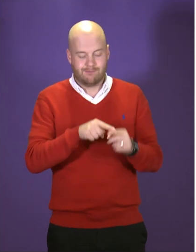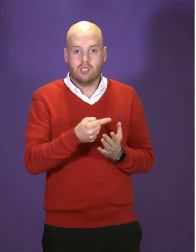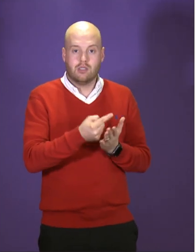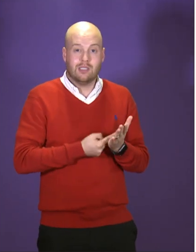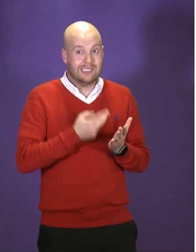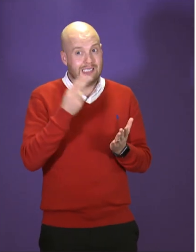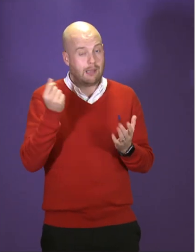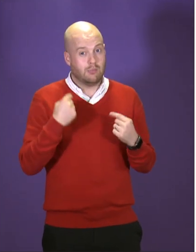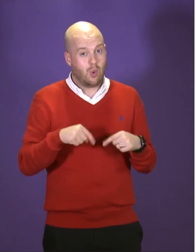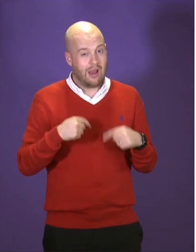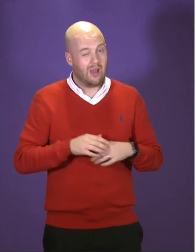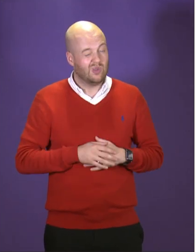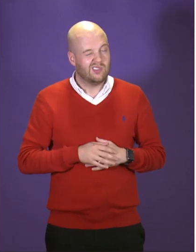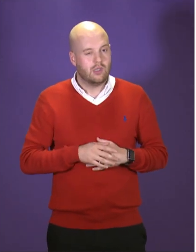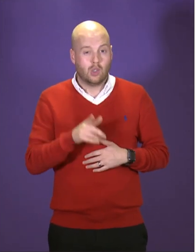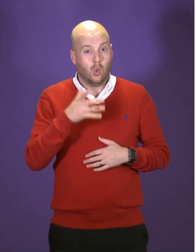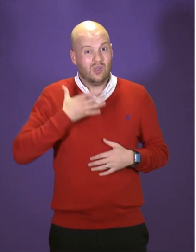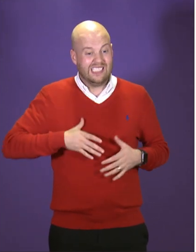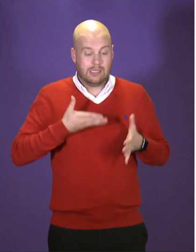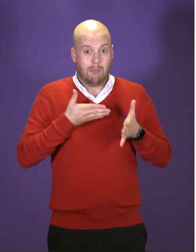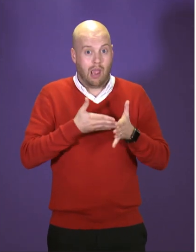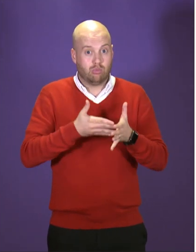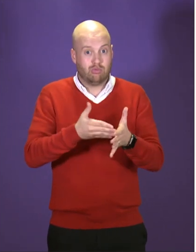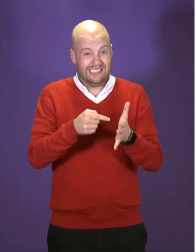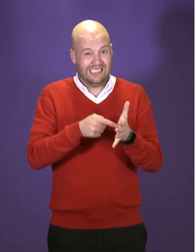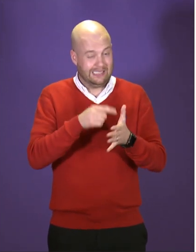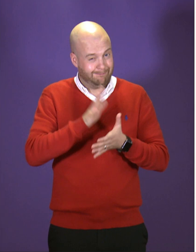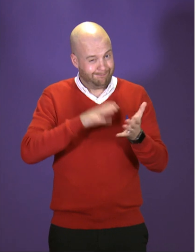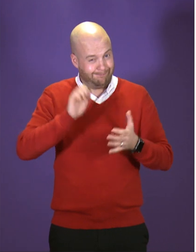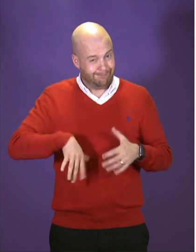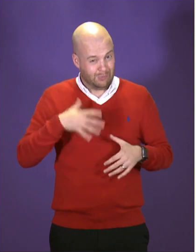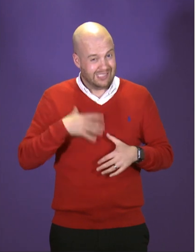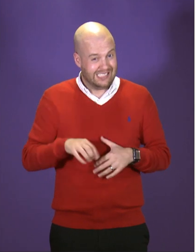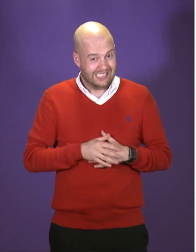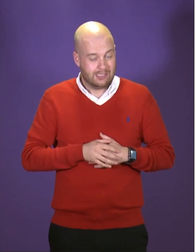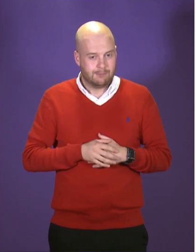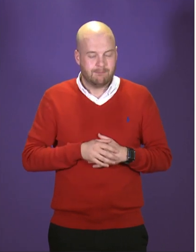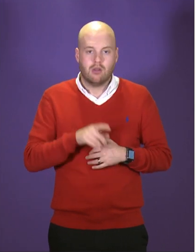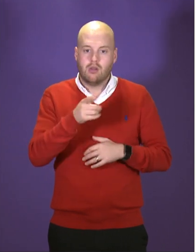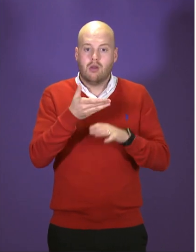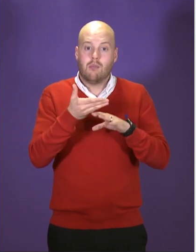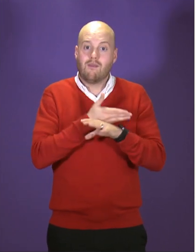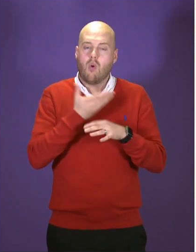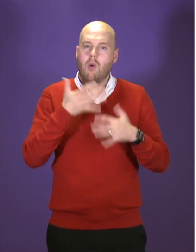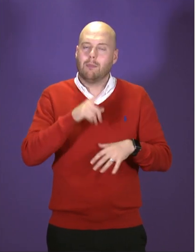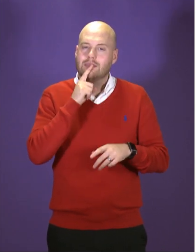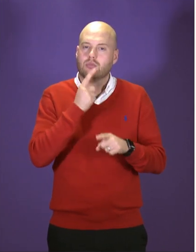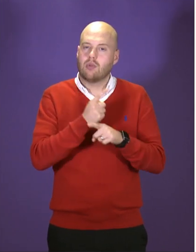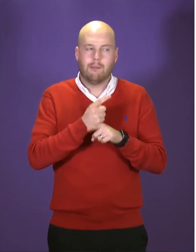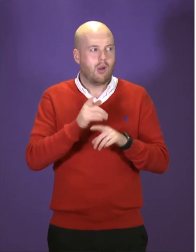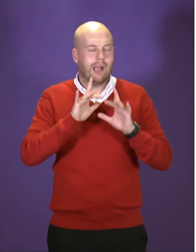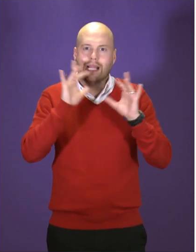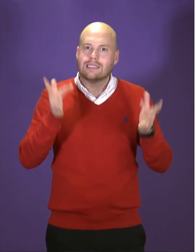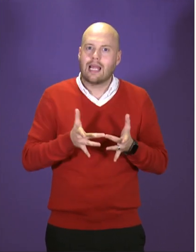one hand, you're talking about the internet having democratized us and having been allowing us all to come